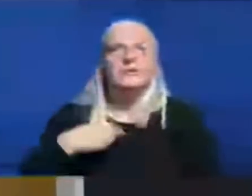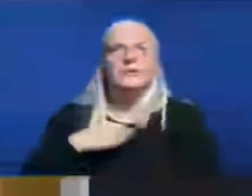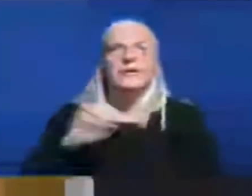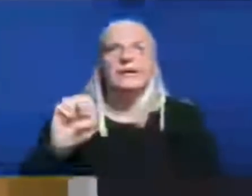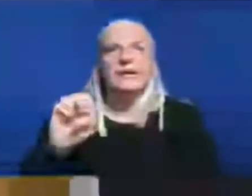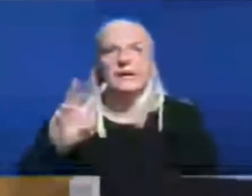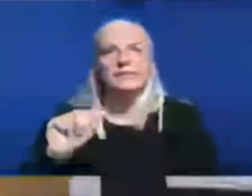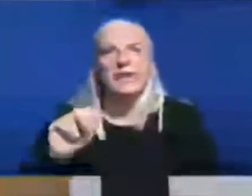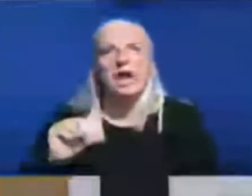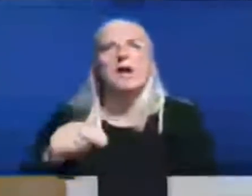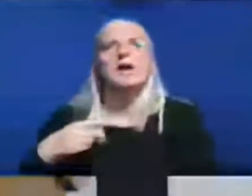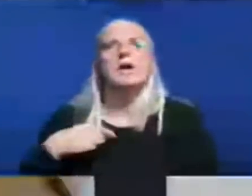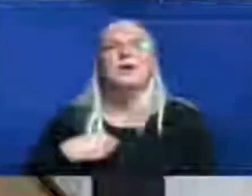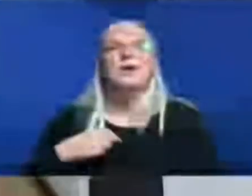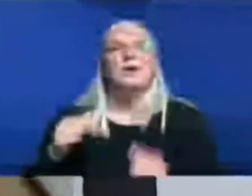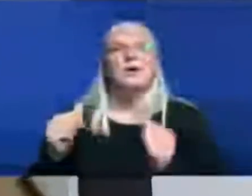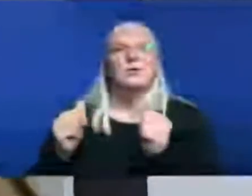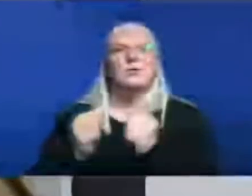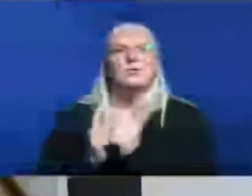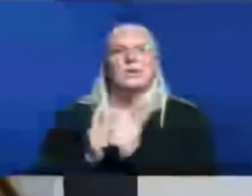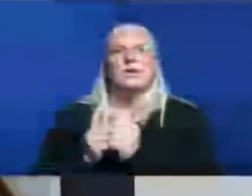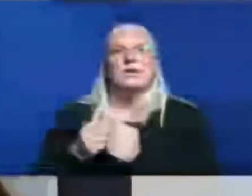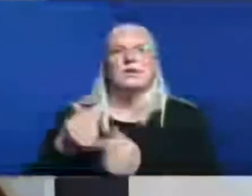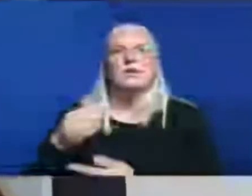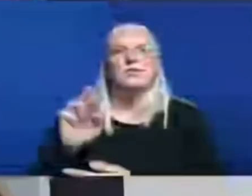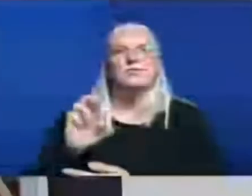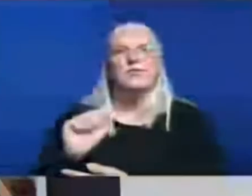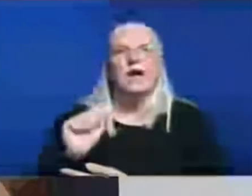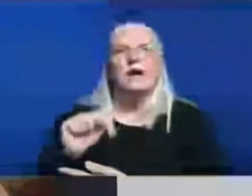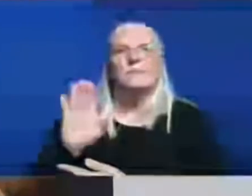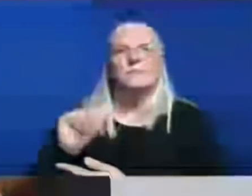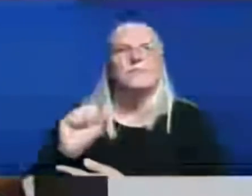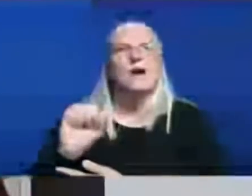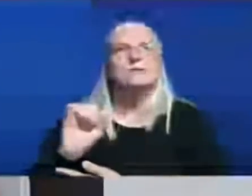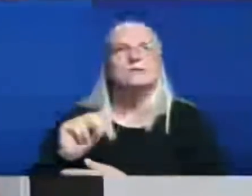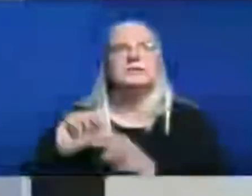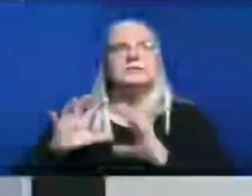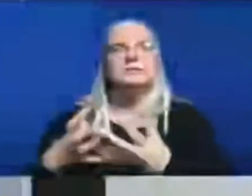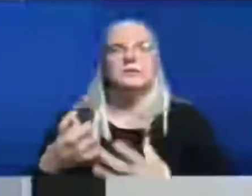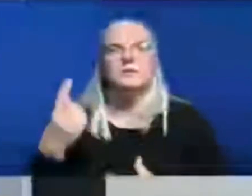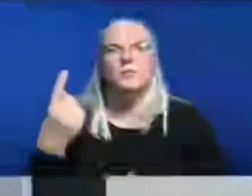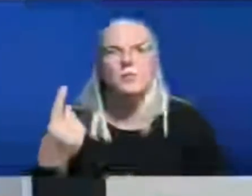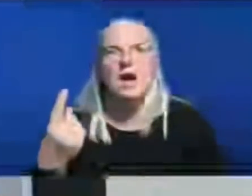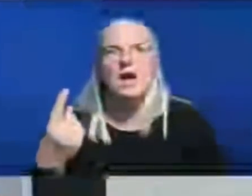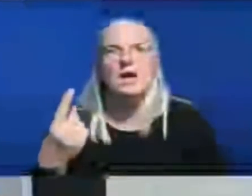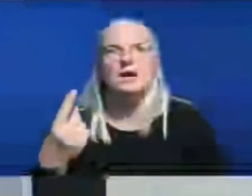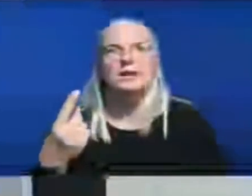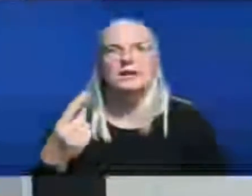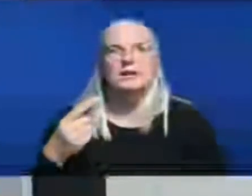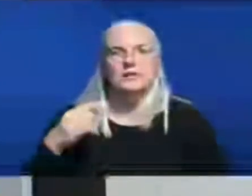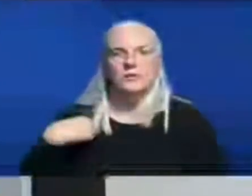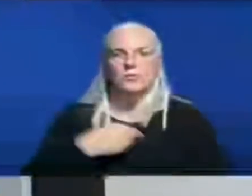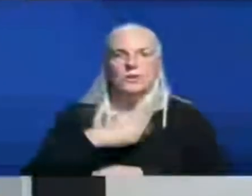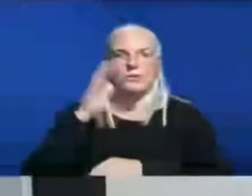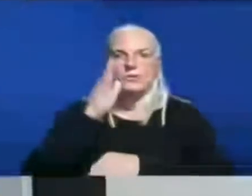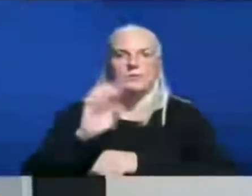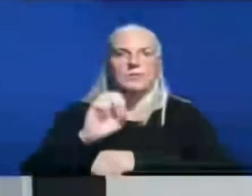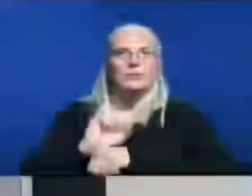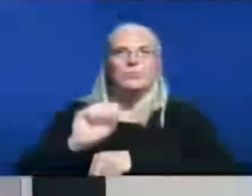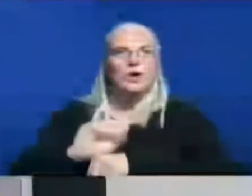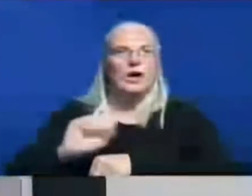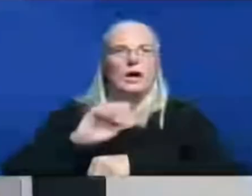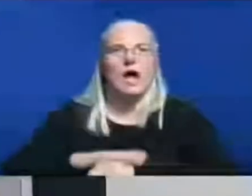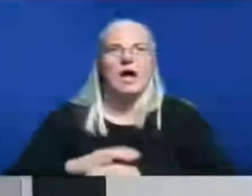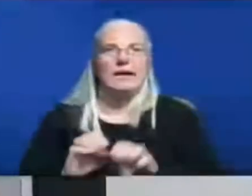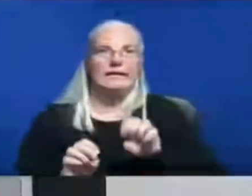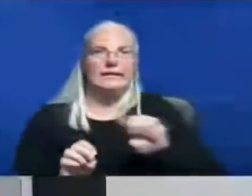case you're not familiar with the Great Basin, we're the adjoining geographic area to the east. So the Great Basin is comprised of Nevada, Utah, and the